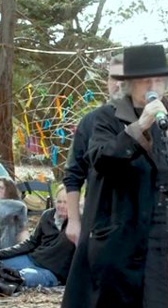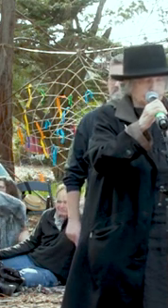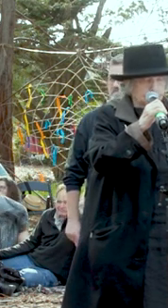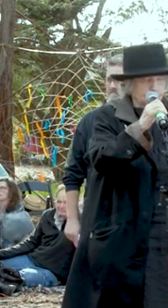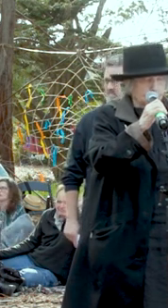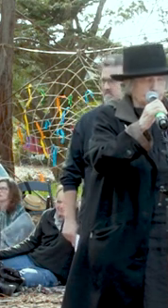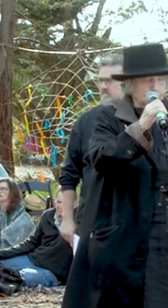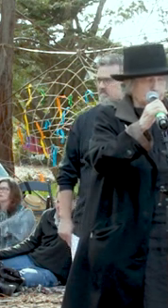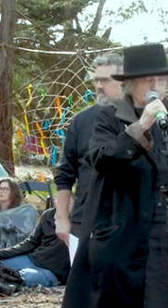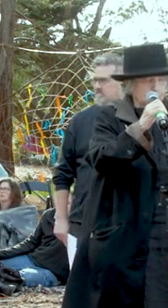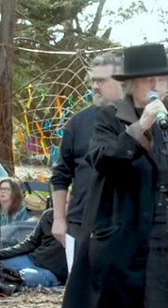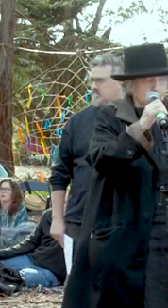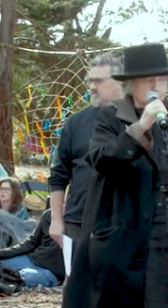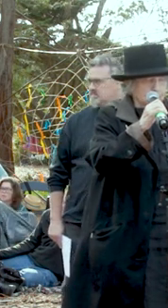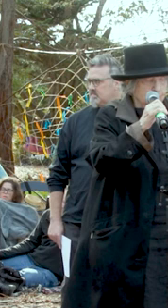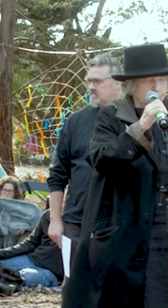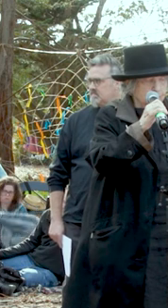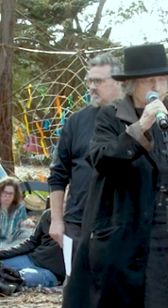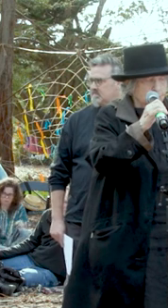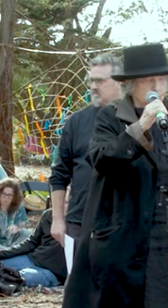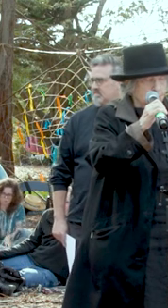Daniel Joseph White.